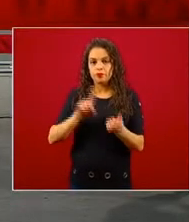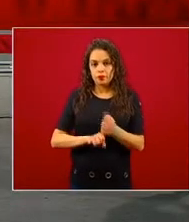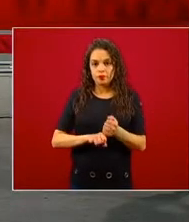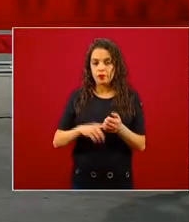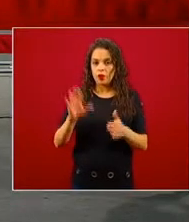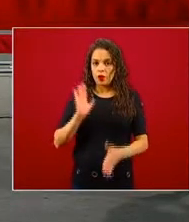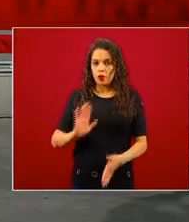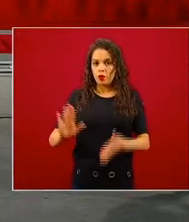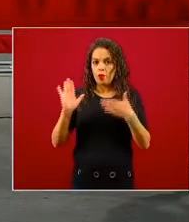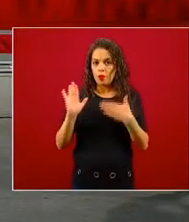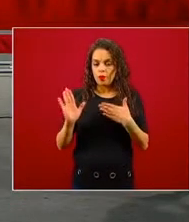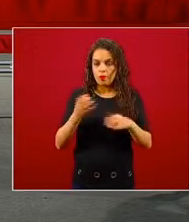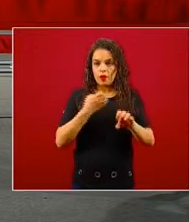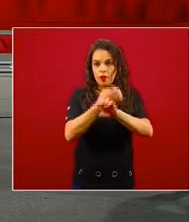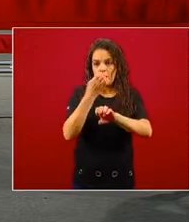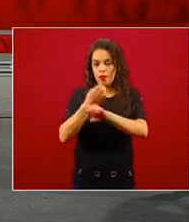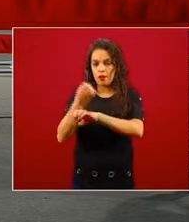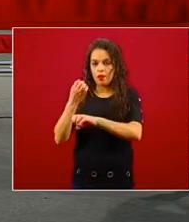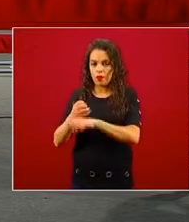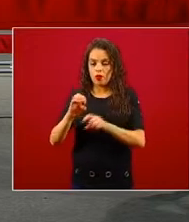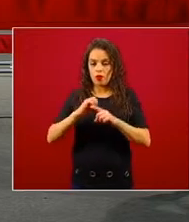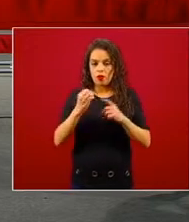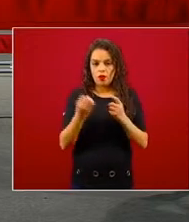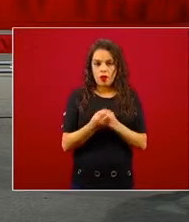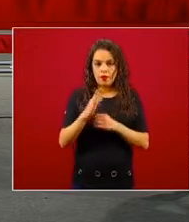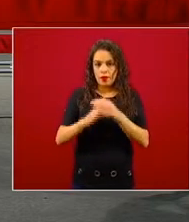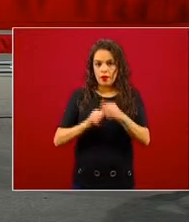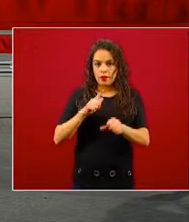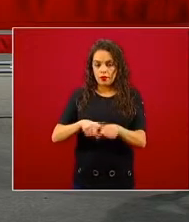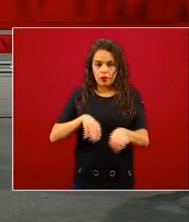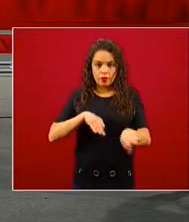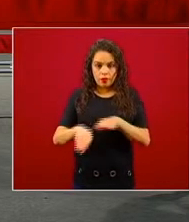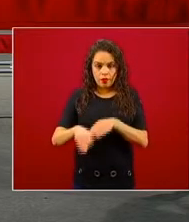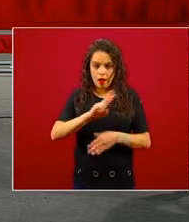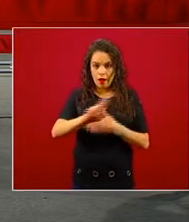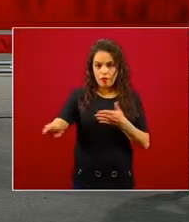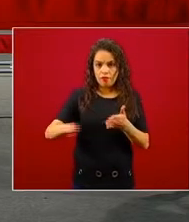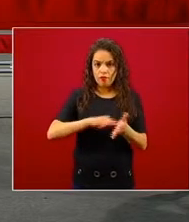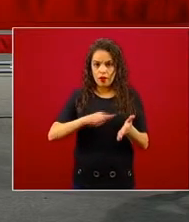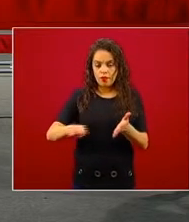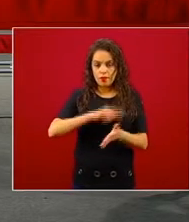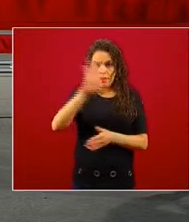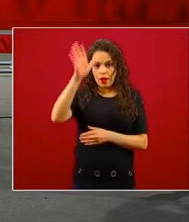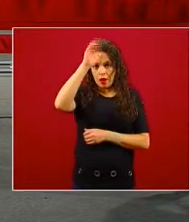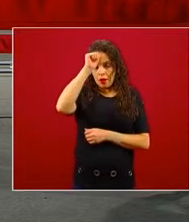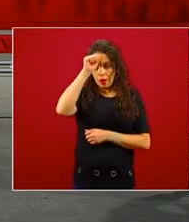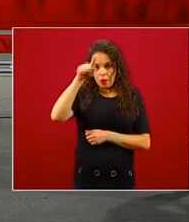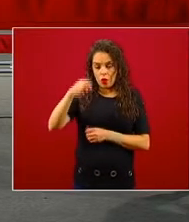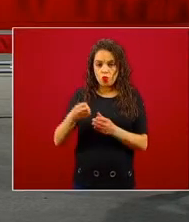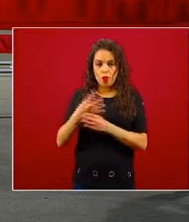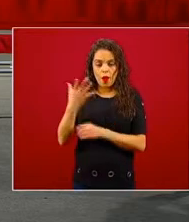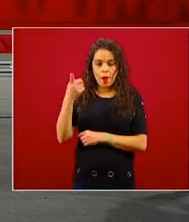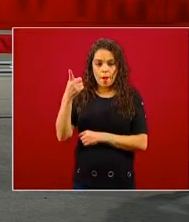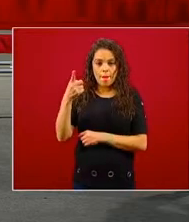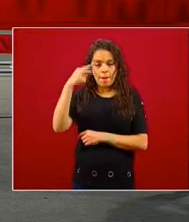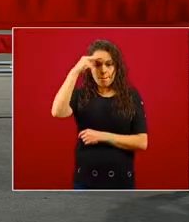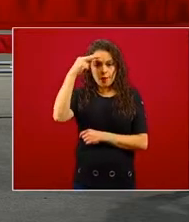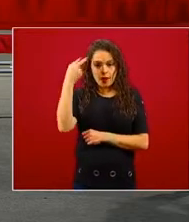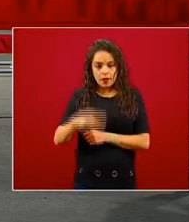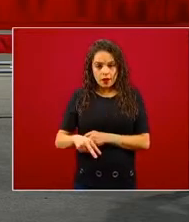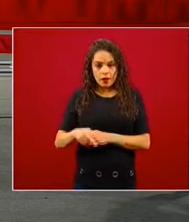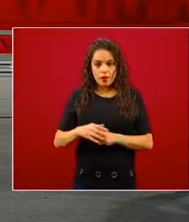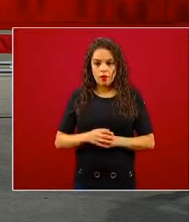organized forum and complying with the commitments that all member states of this organization have